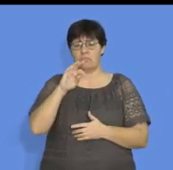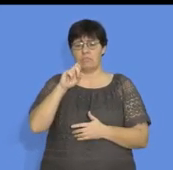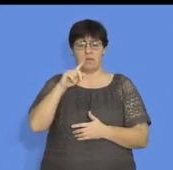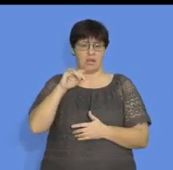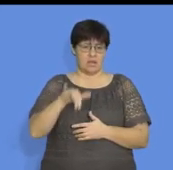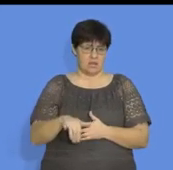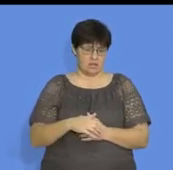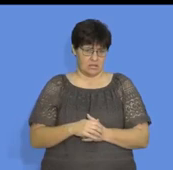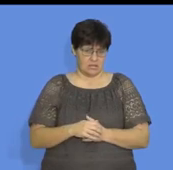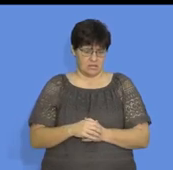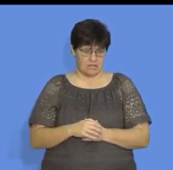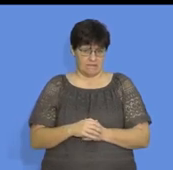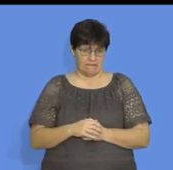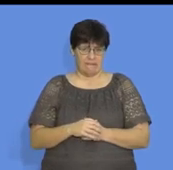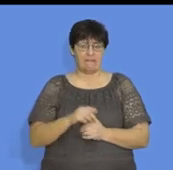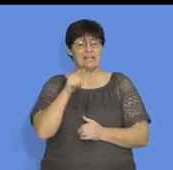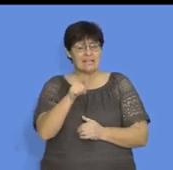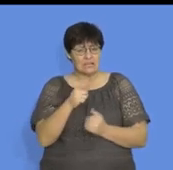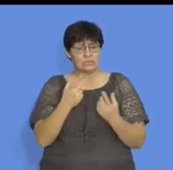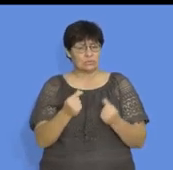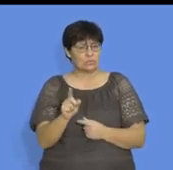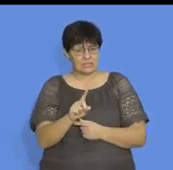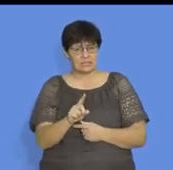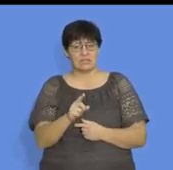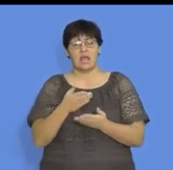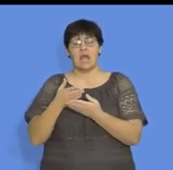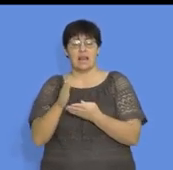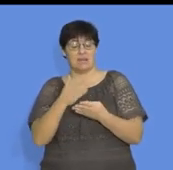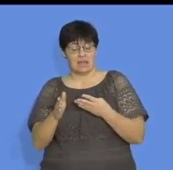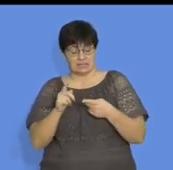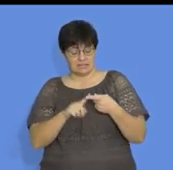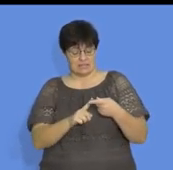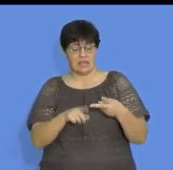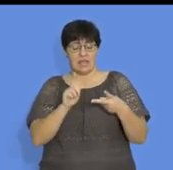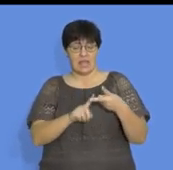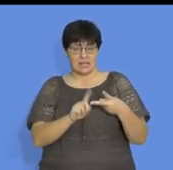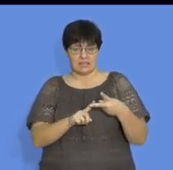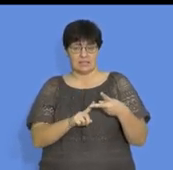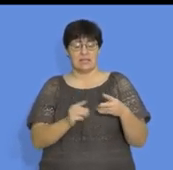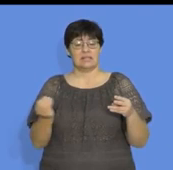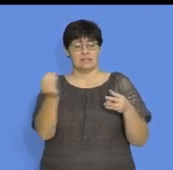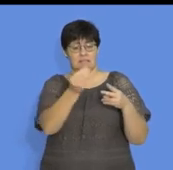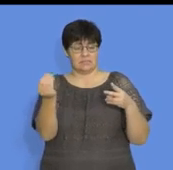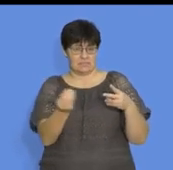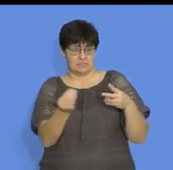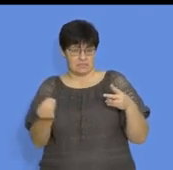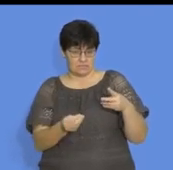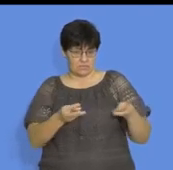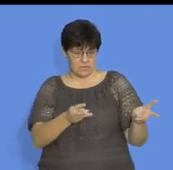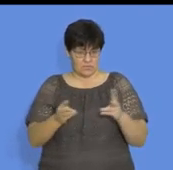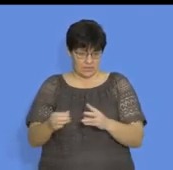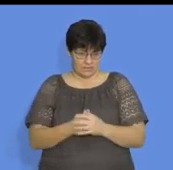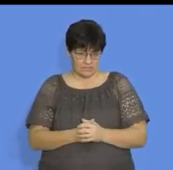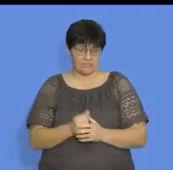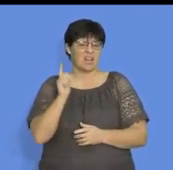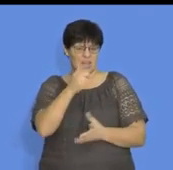we are going to do with method 1, and that's the elimination method, and method 2, which is the substitution method, which